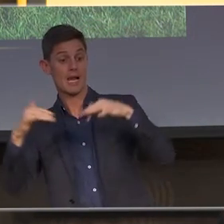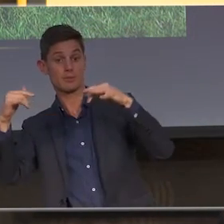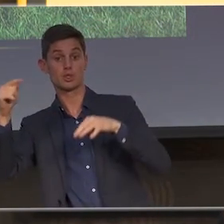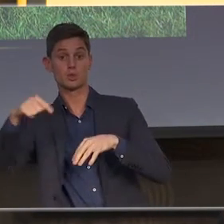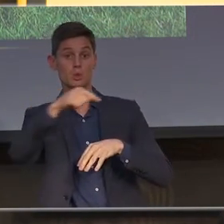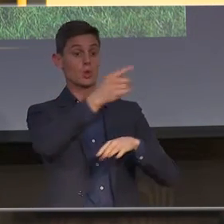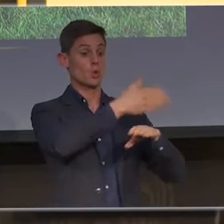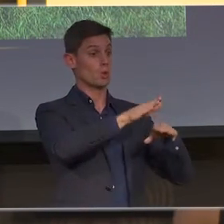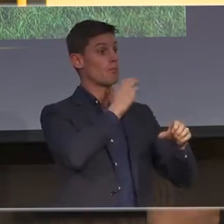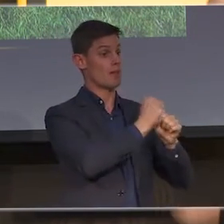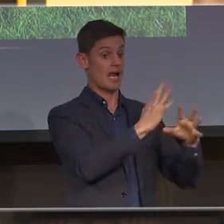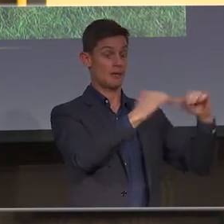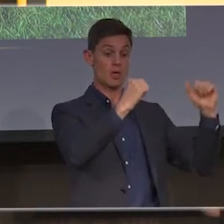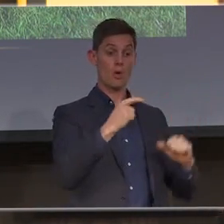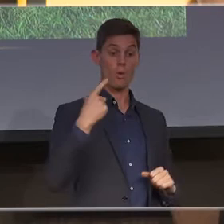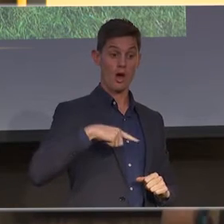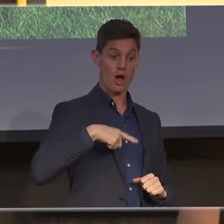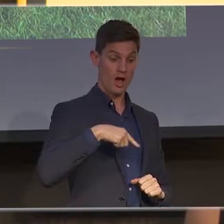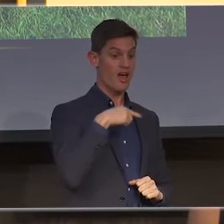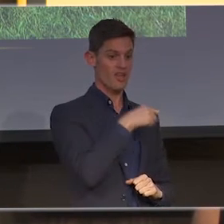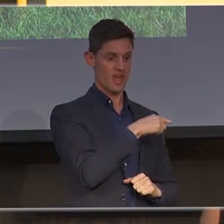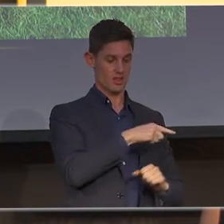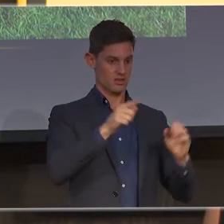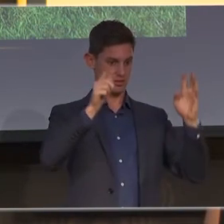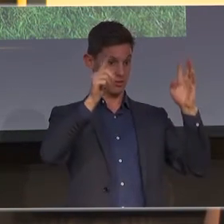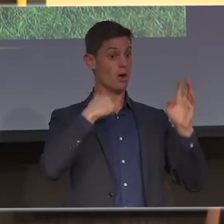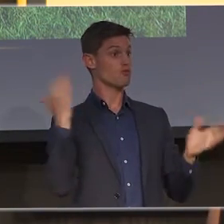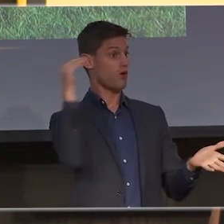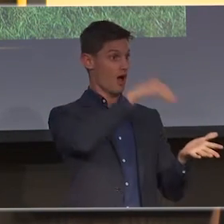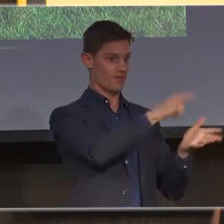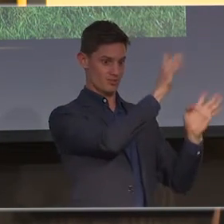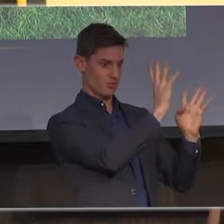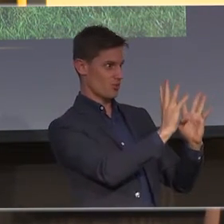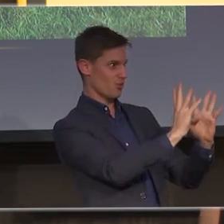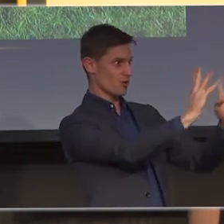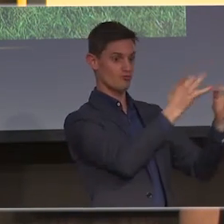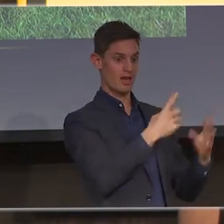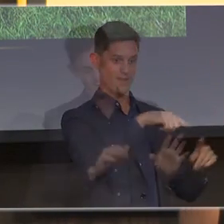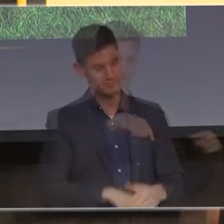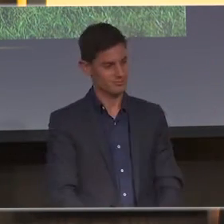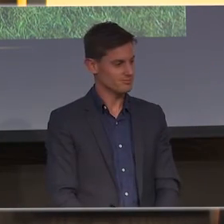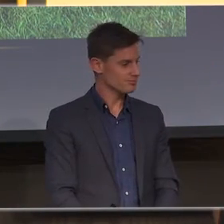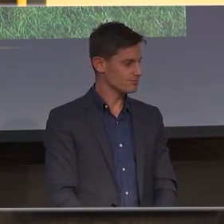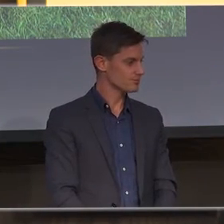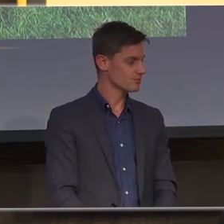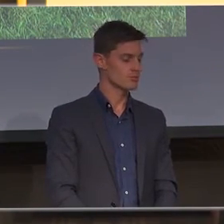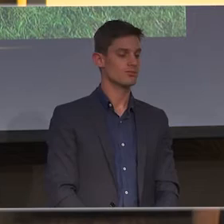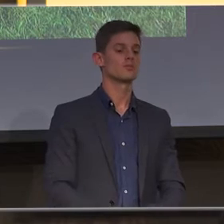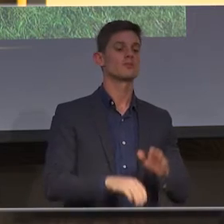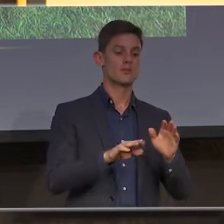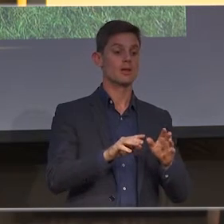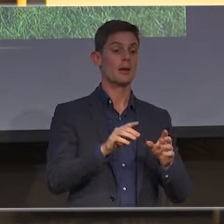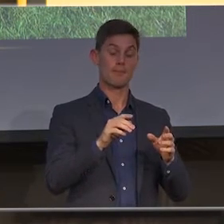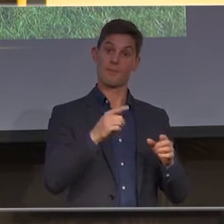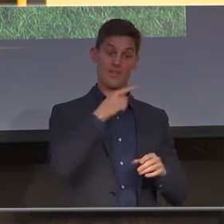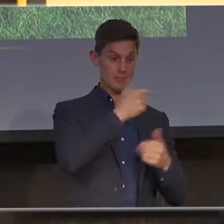House. That's because they lined the entire Parliament House when we got there. So the wide range, but there was a lot of media